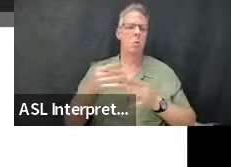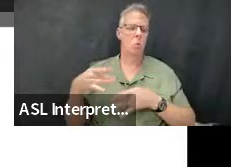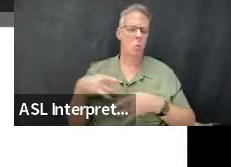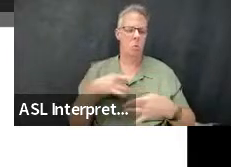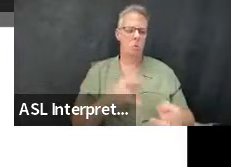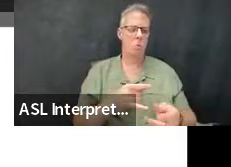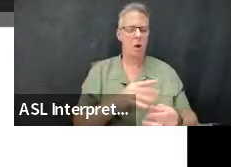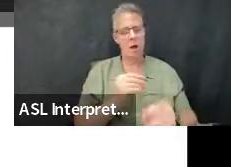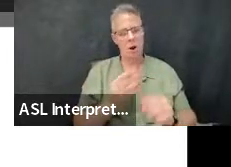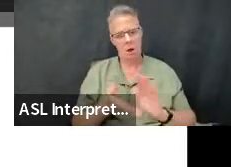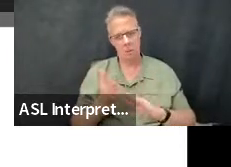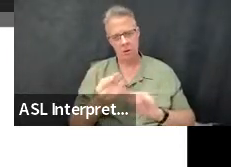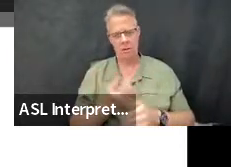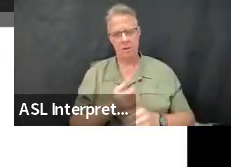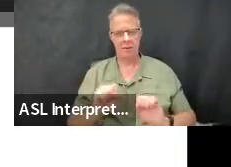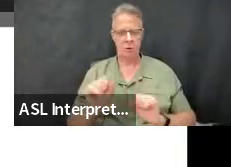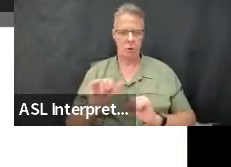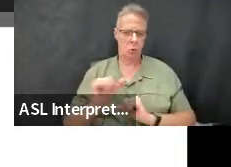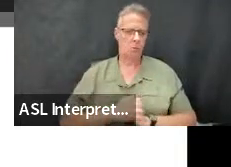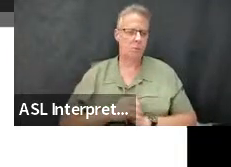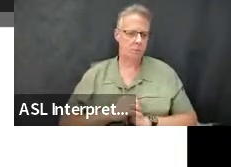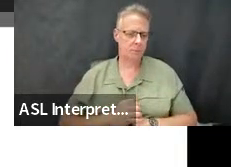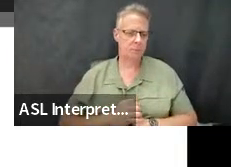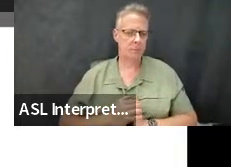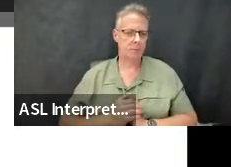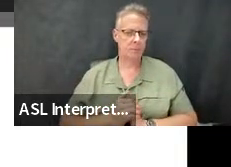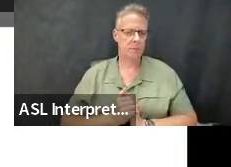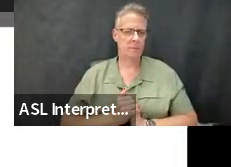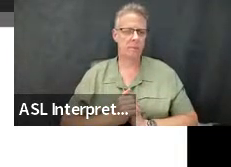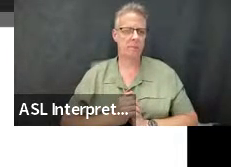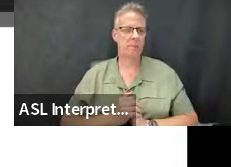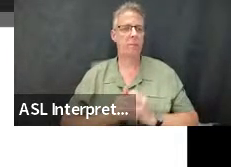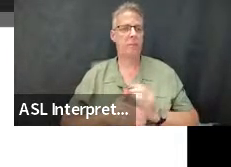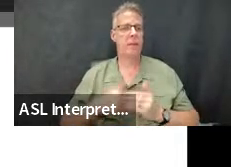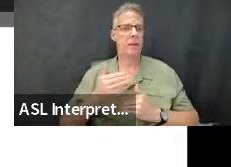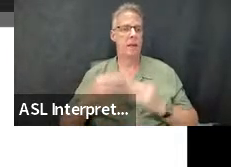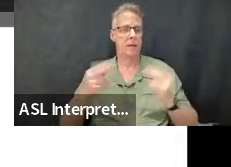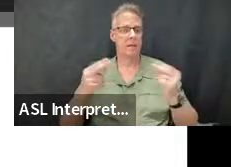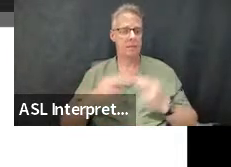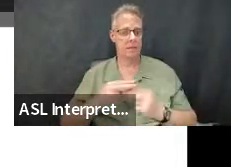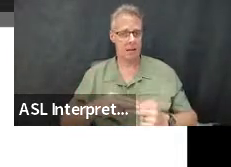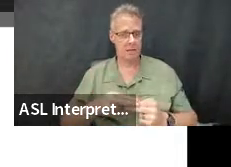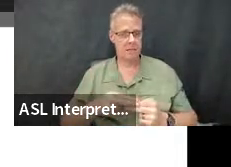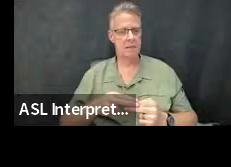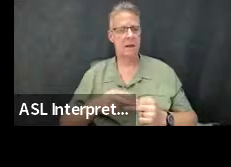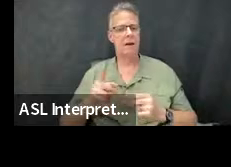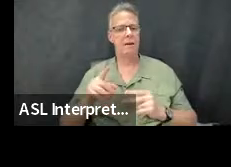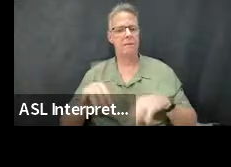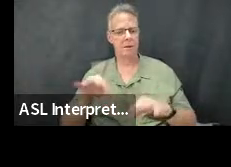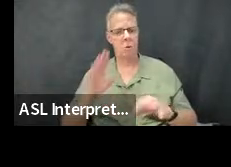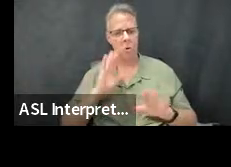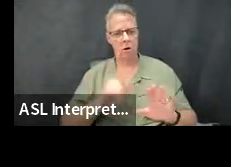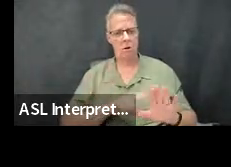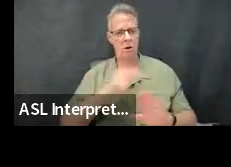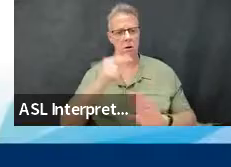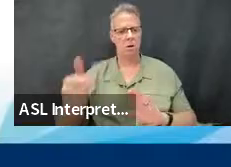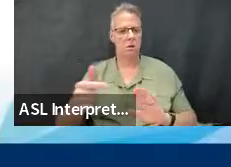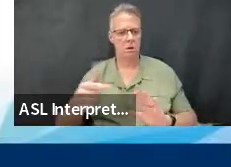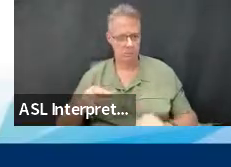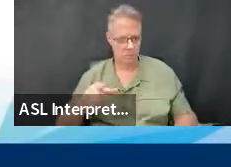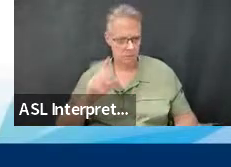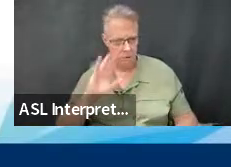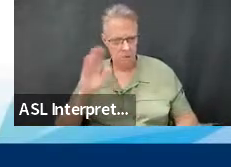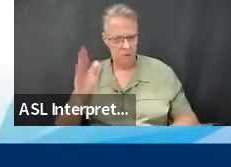and safety. And to talk about the next slides and the findings, I'm going to hand it over to Brian